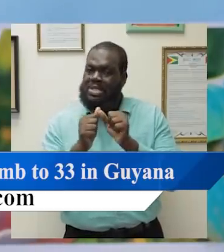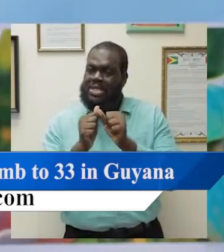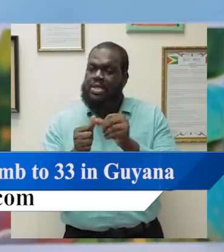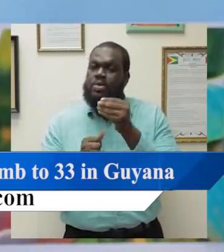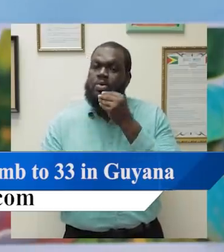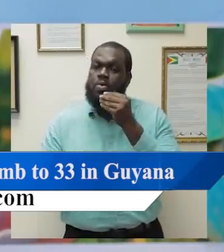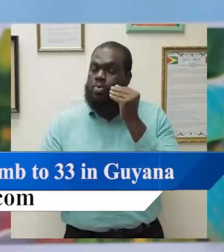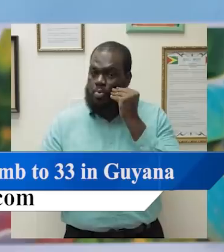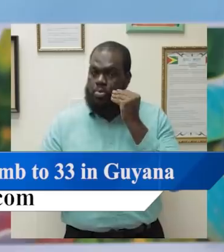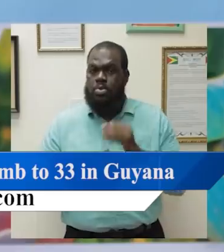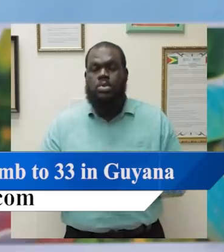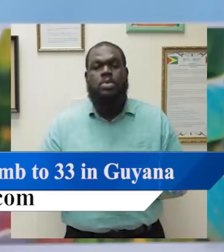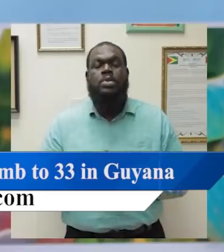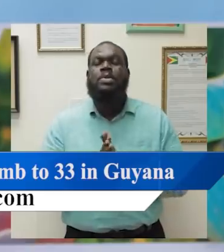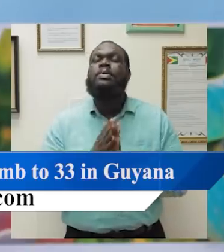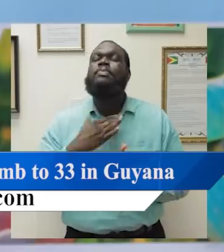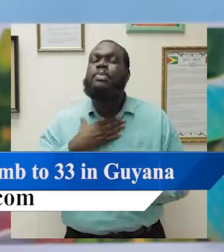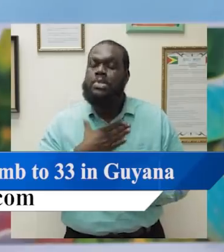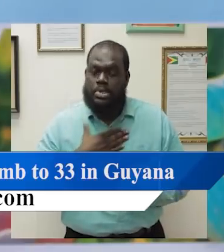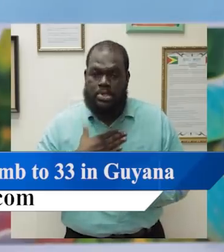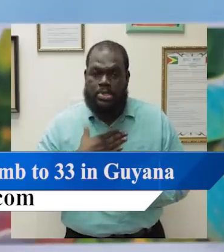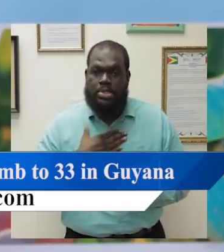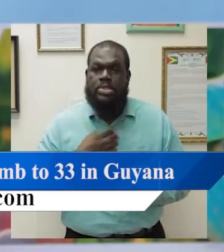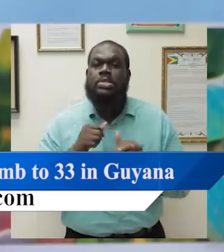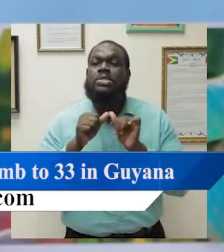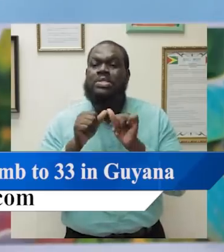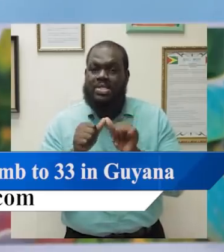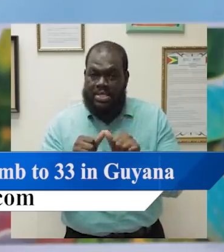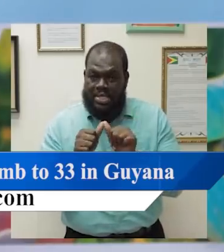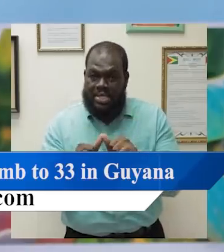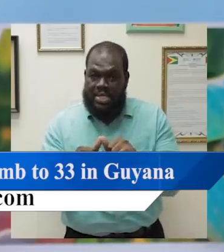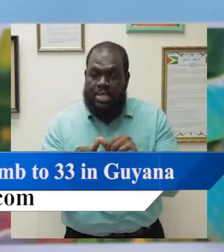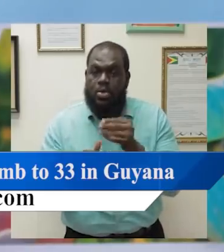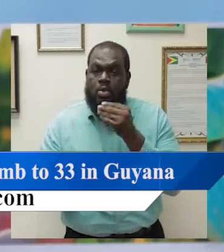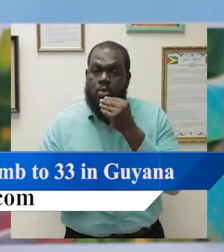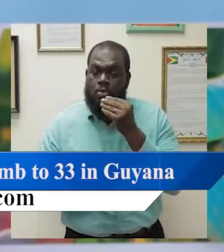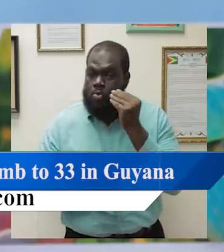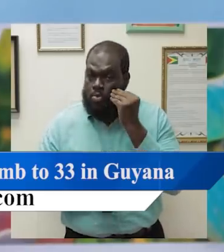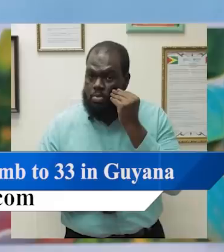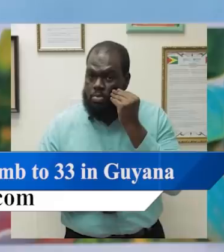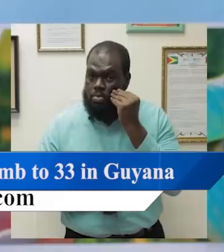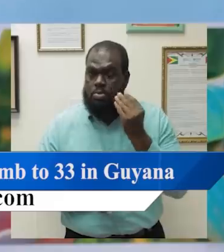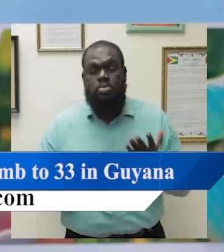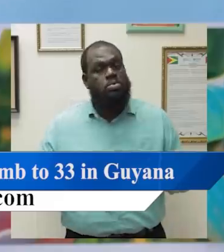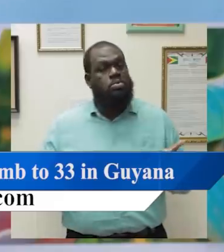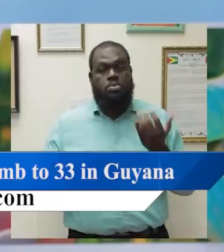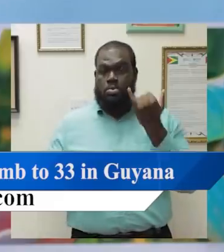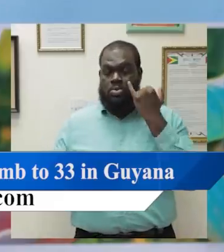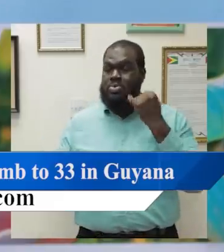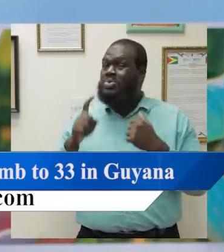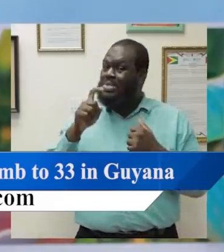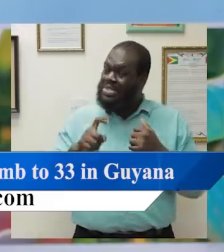home. I repeat, just stay home. If you must go out during the